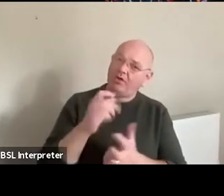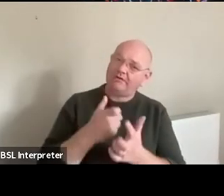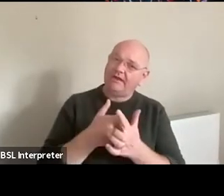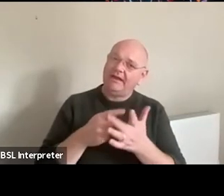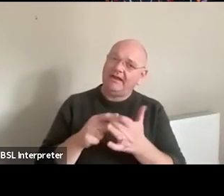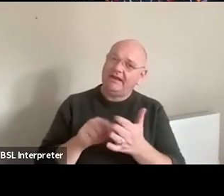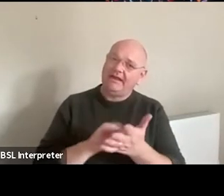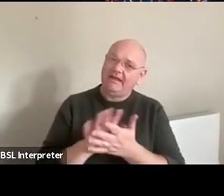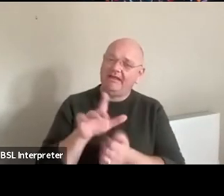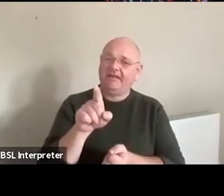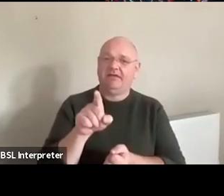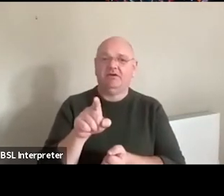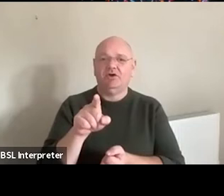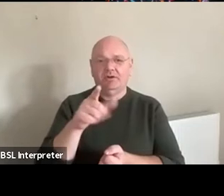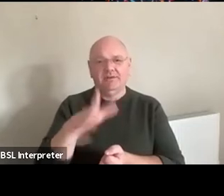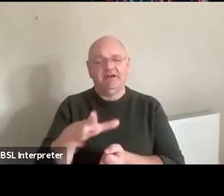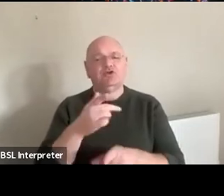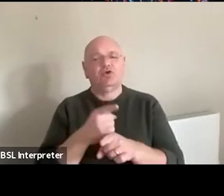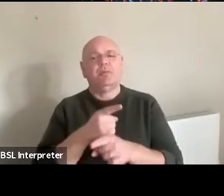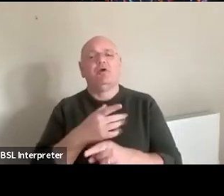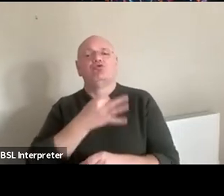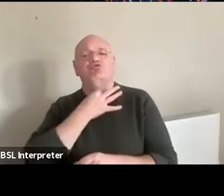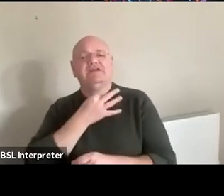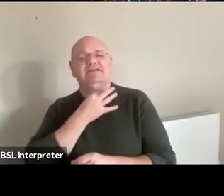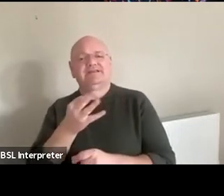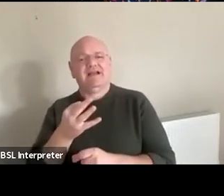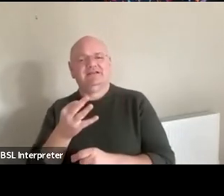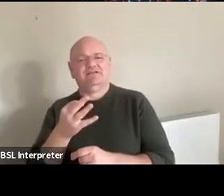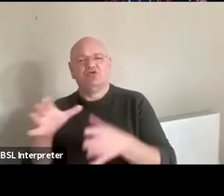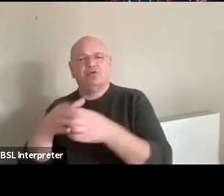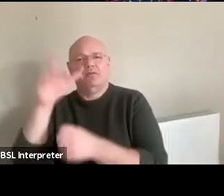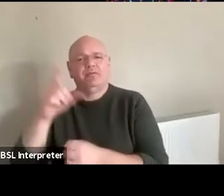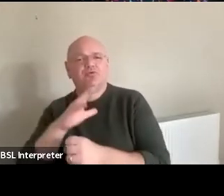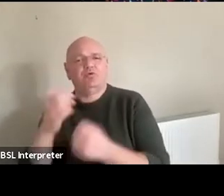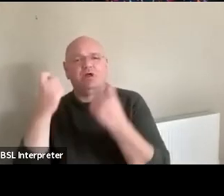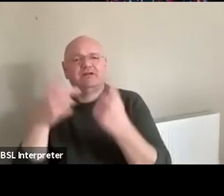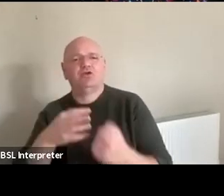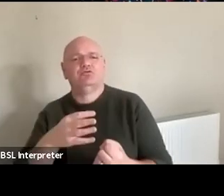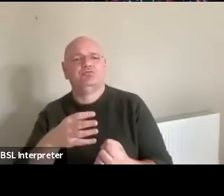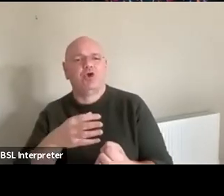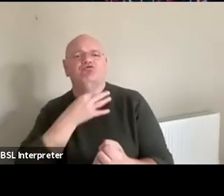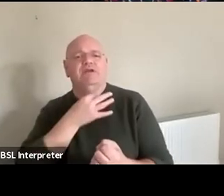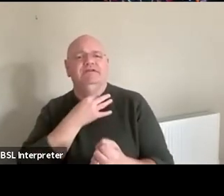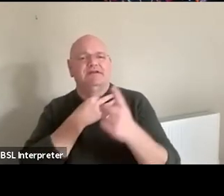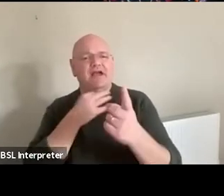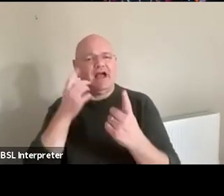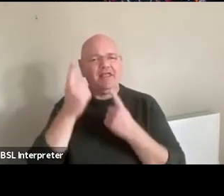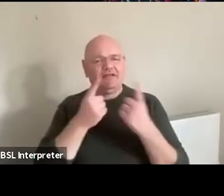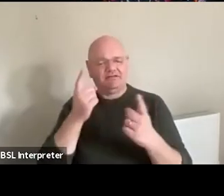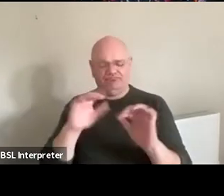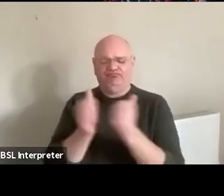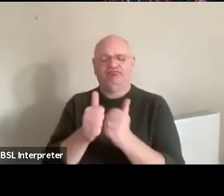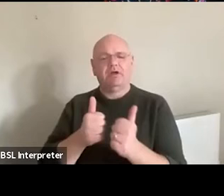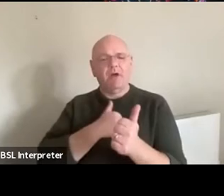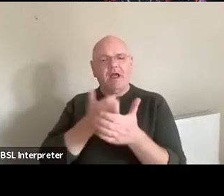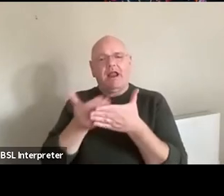what you were saying then about this idea of risk and not understanding the risks. And it's actually language that I use, which is might be quite contradictory to what